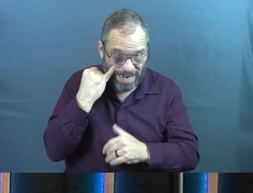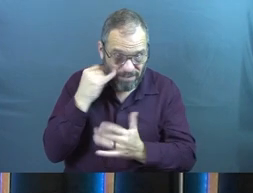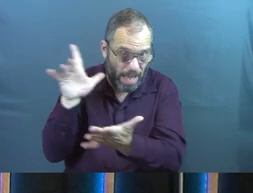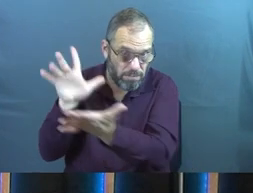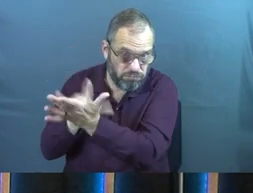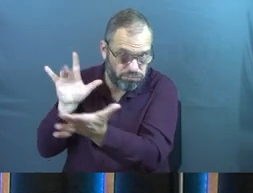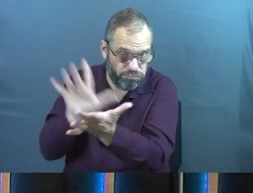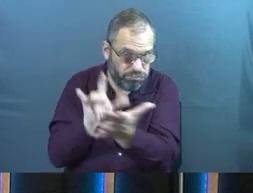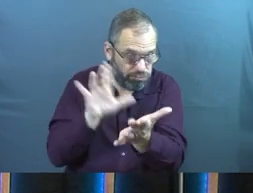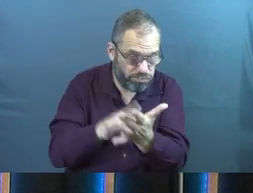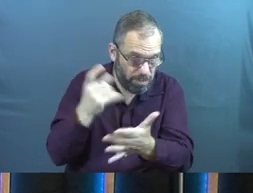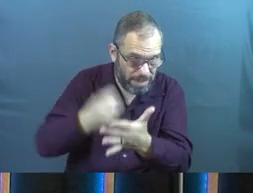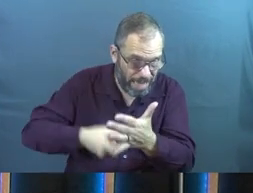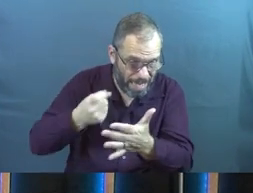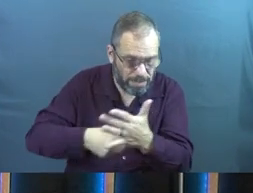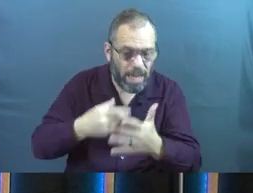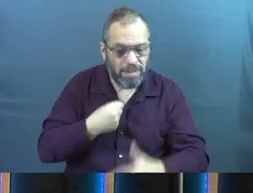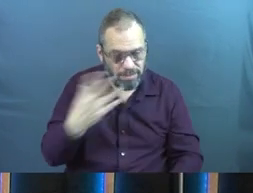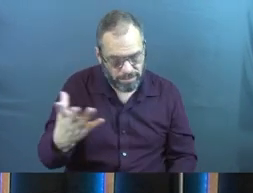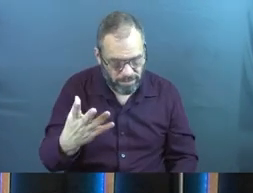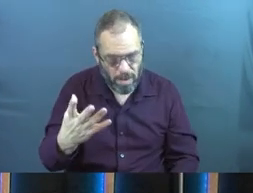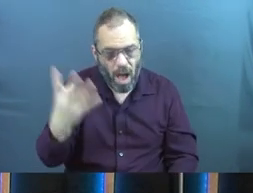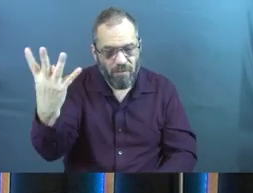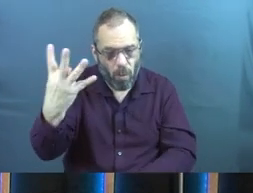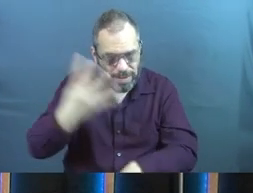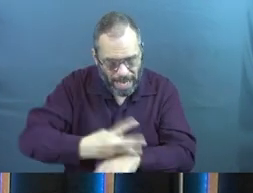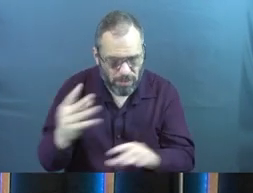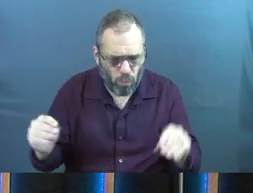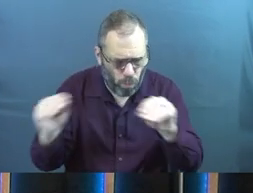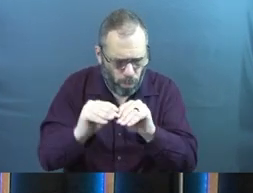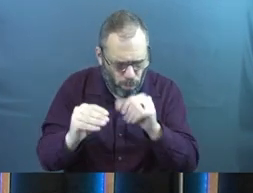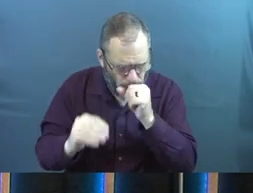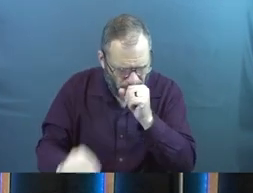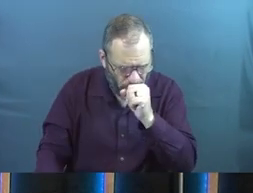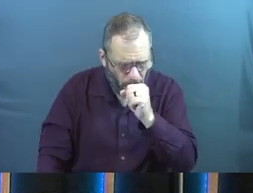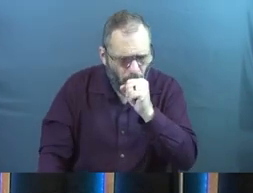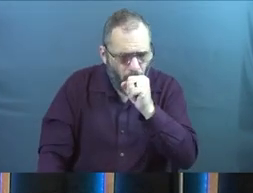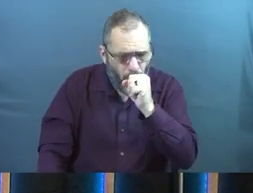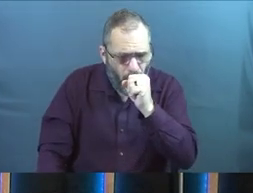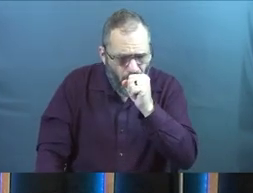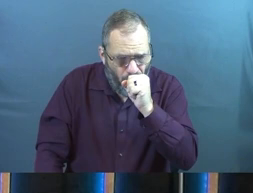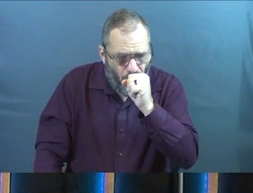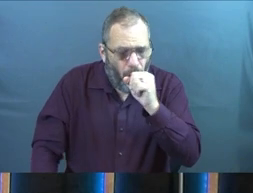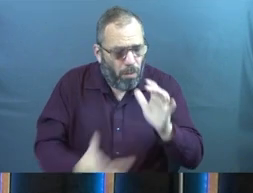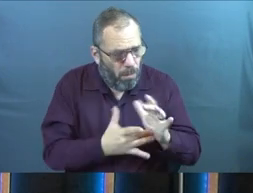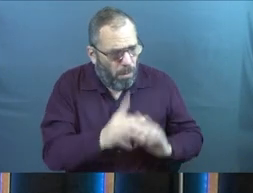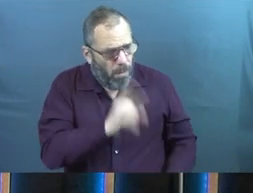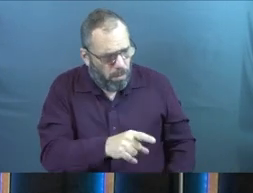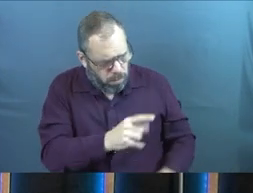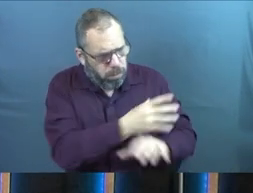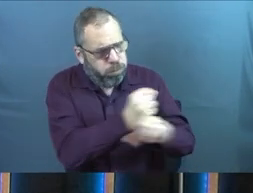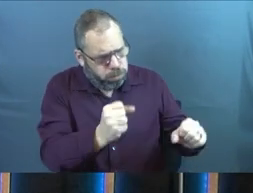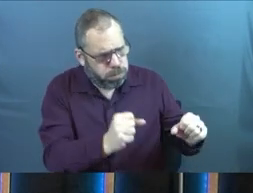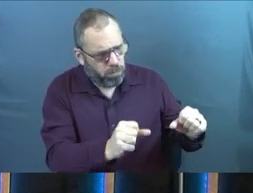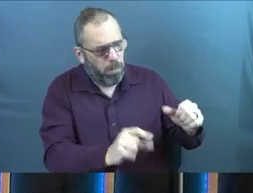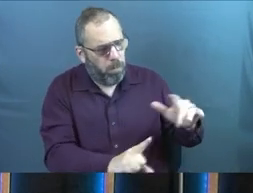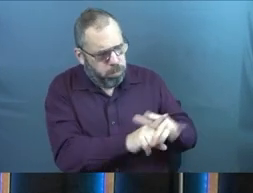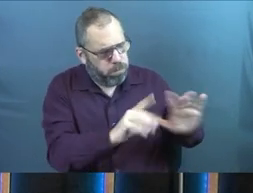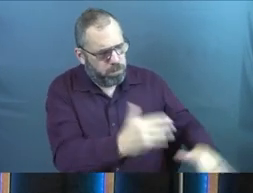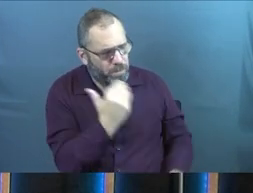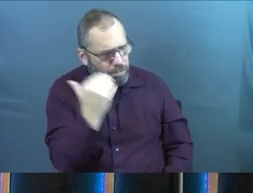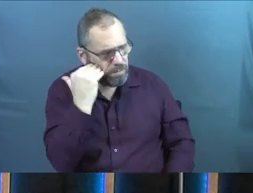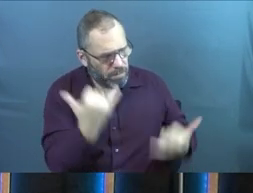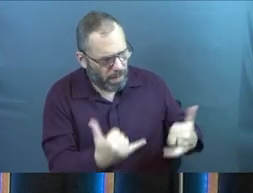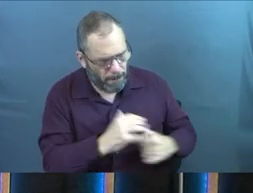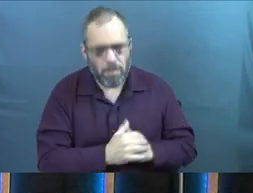cheated people on their taxes, I will give them back four times as much. Jesus responded, salvation has come to this